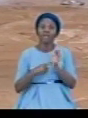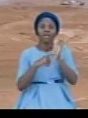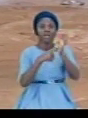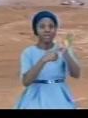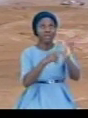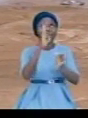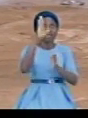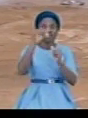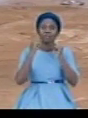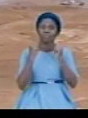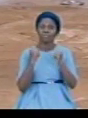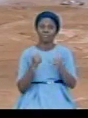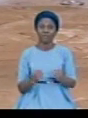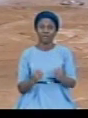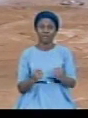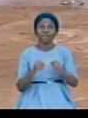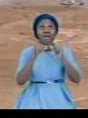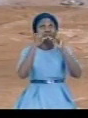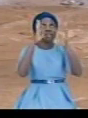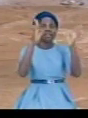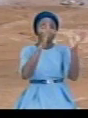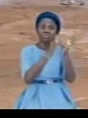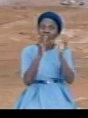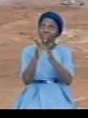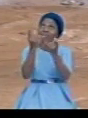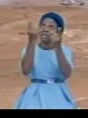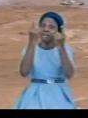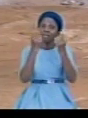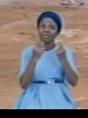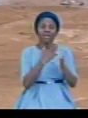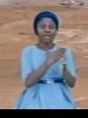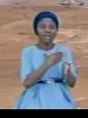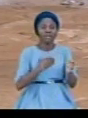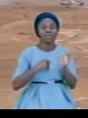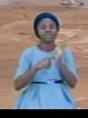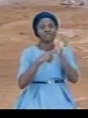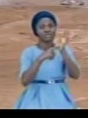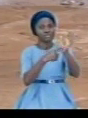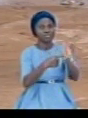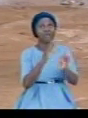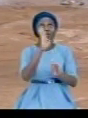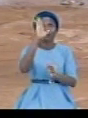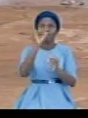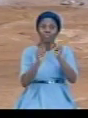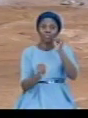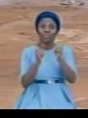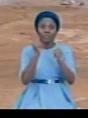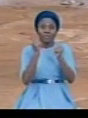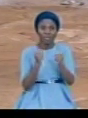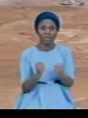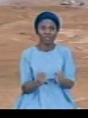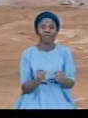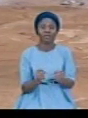Blessed Jesus, come down, come and manifest your power